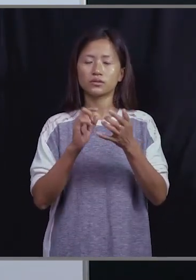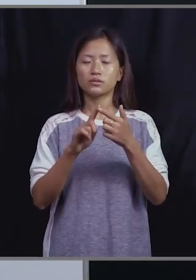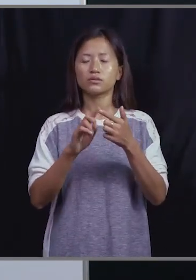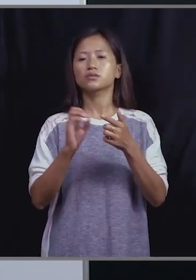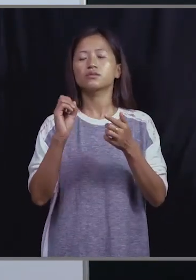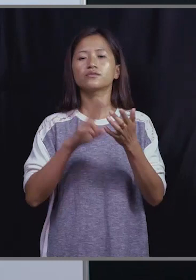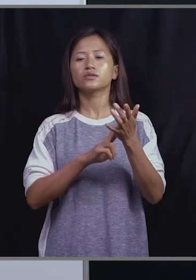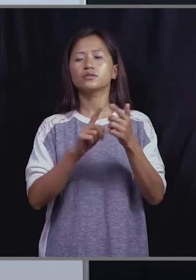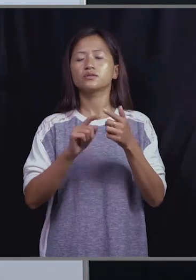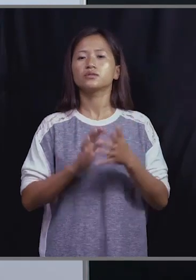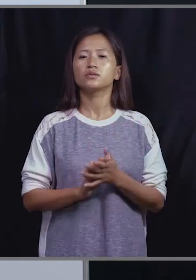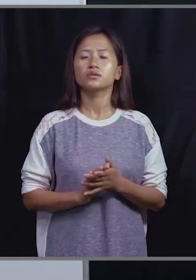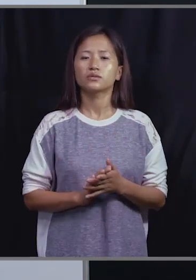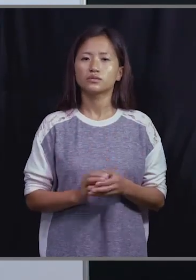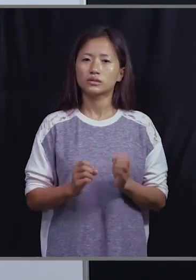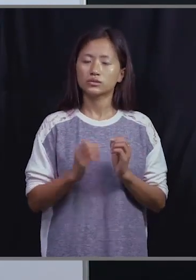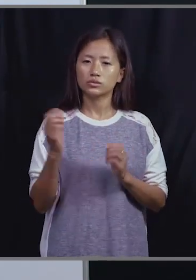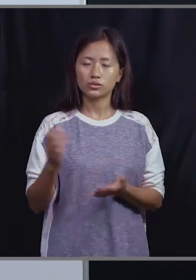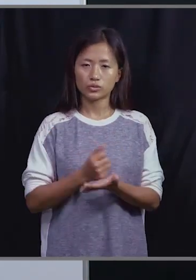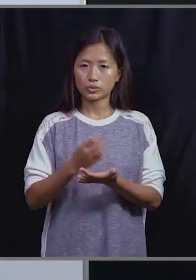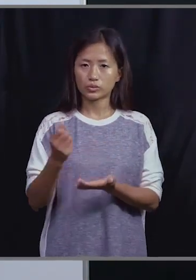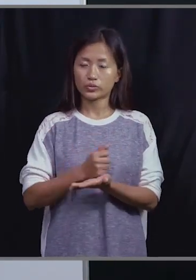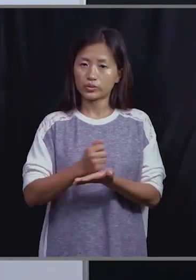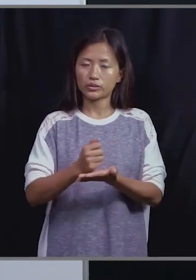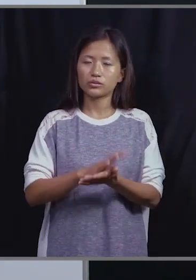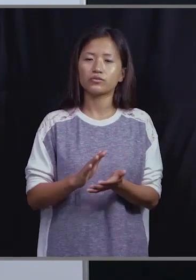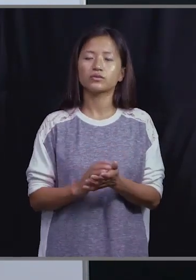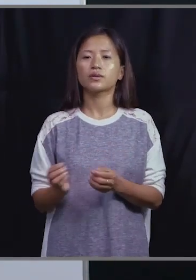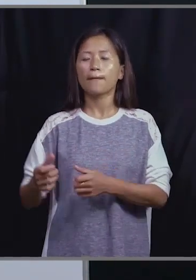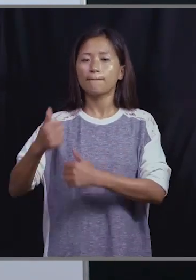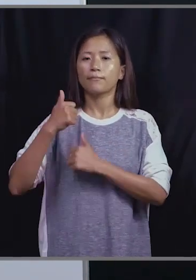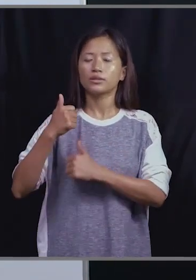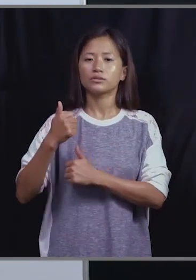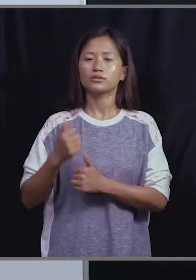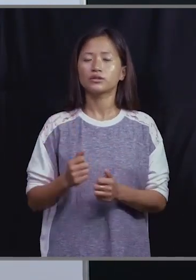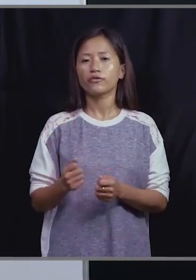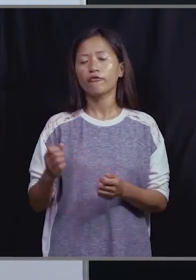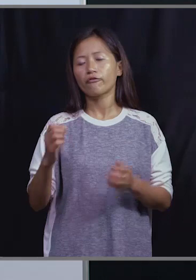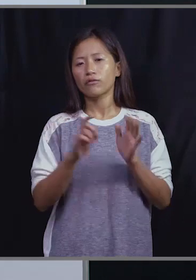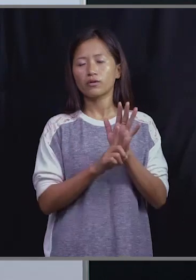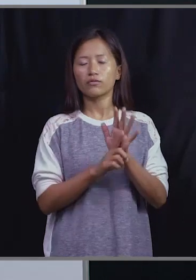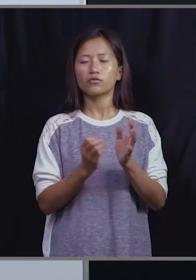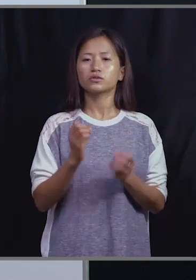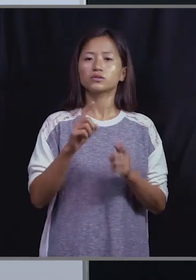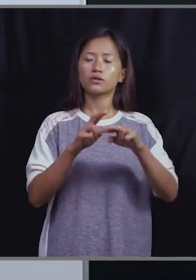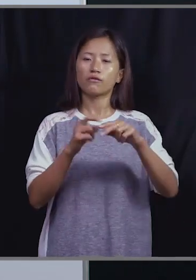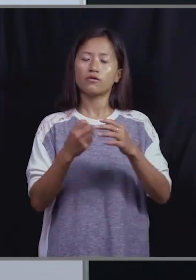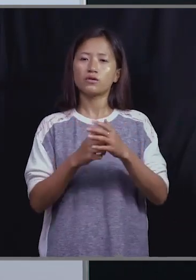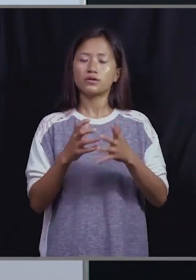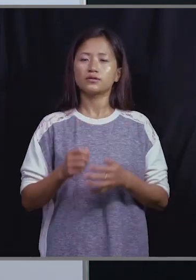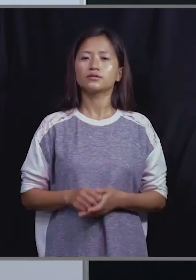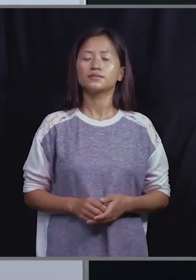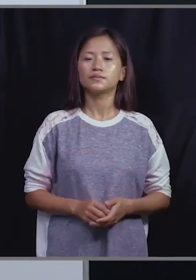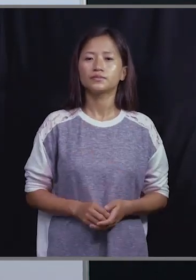to withdraw the forces, that is the presence of military forces in the Eastern European country. Okay,